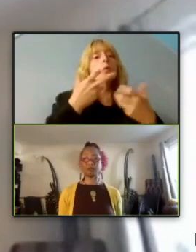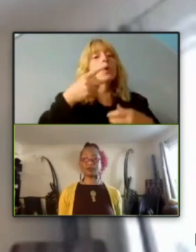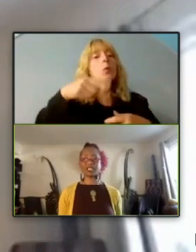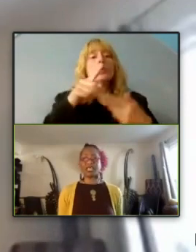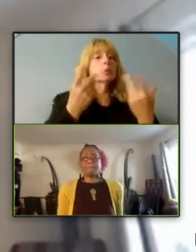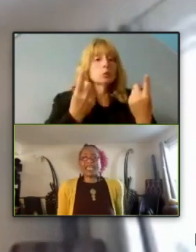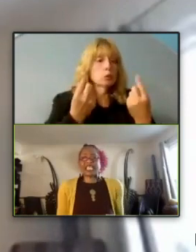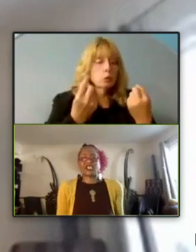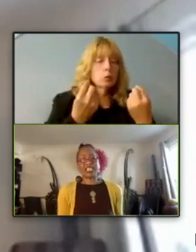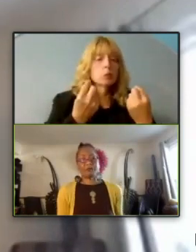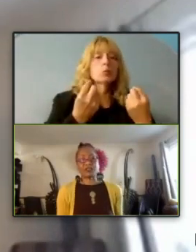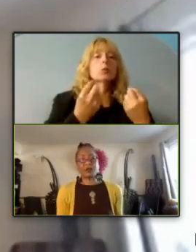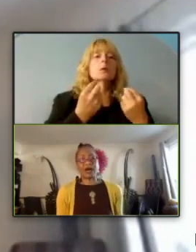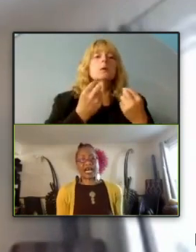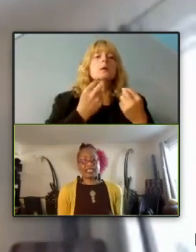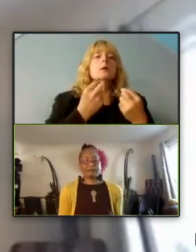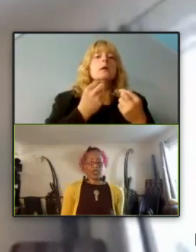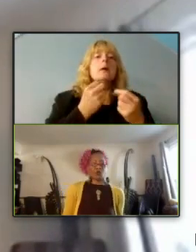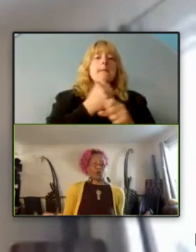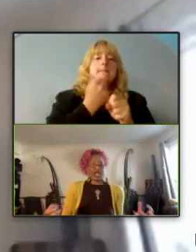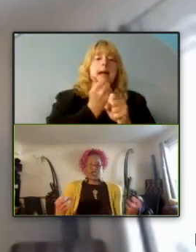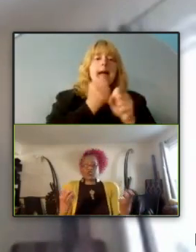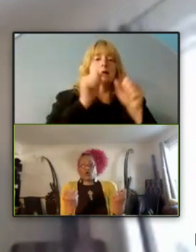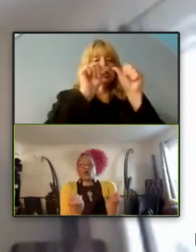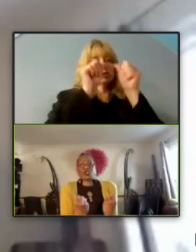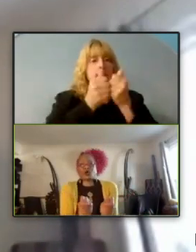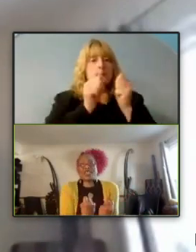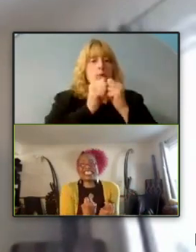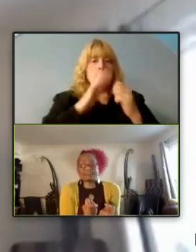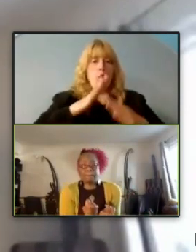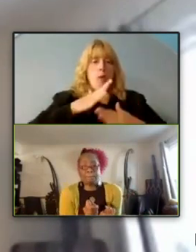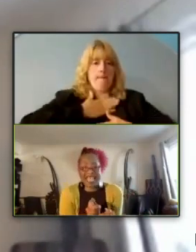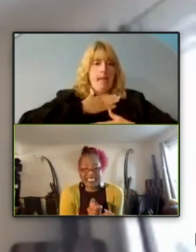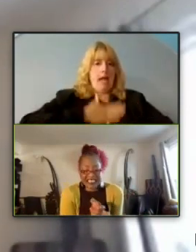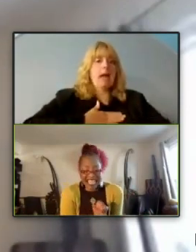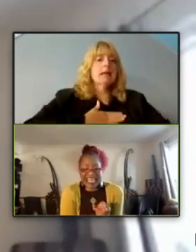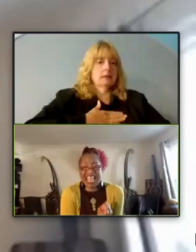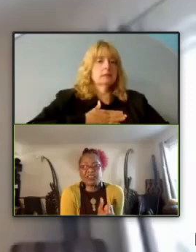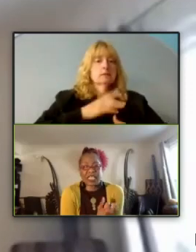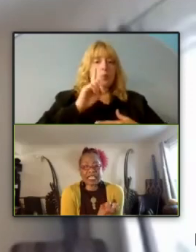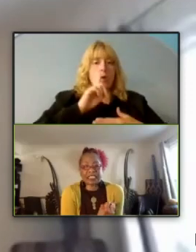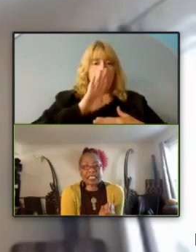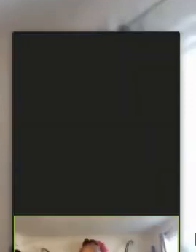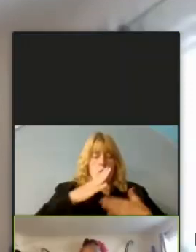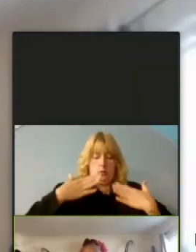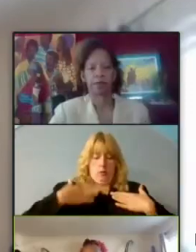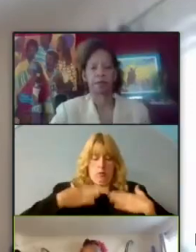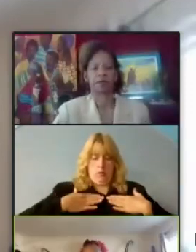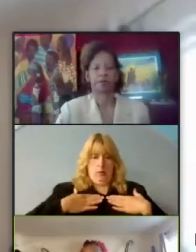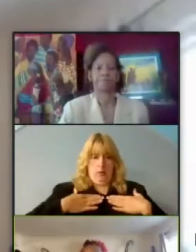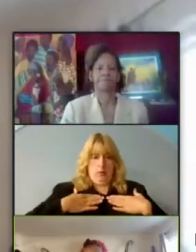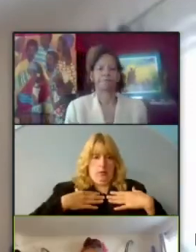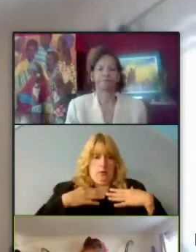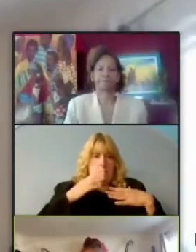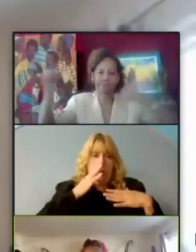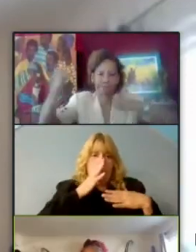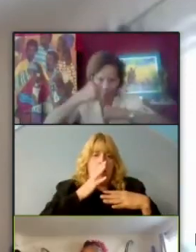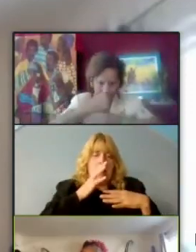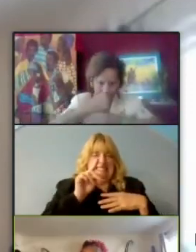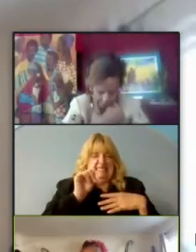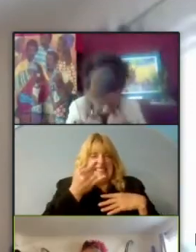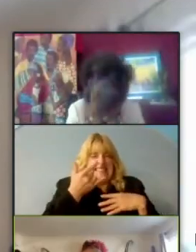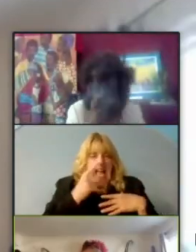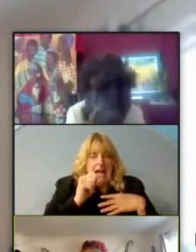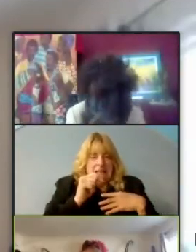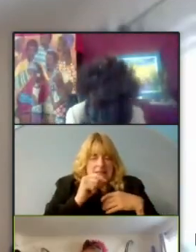to make a shape with your body where your torso is bent and everything is clenched and tight.